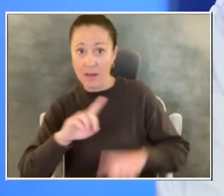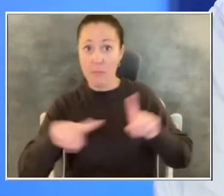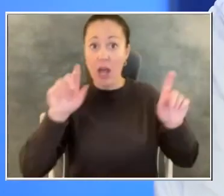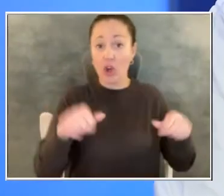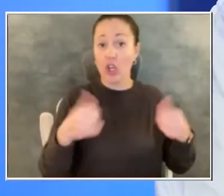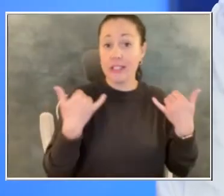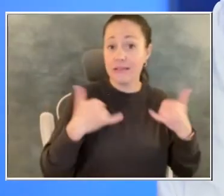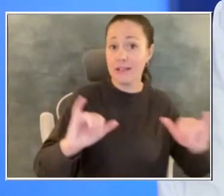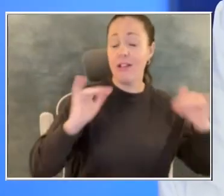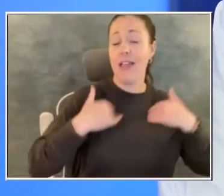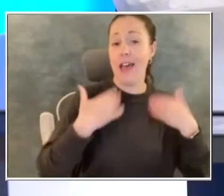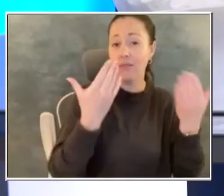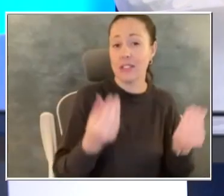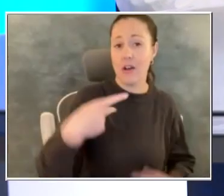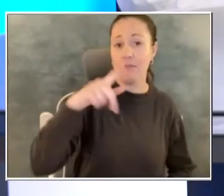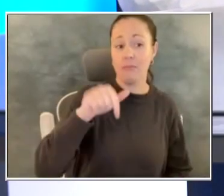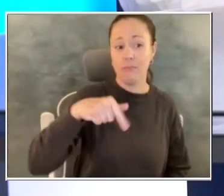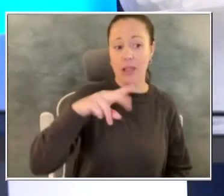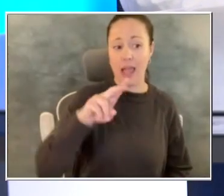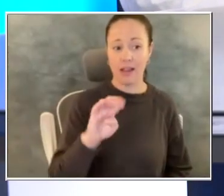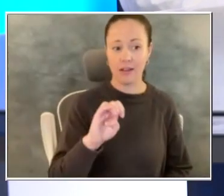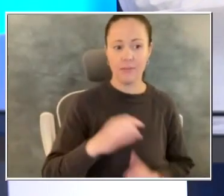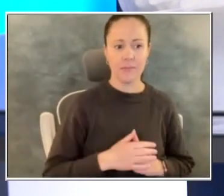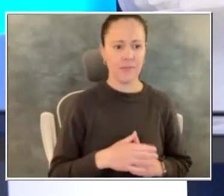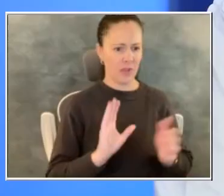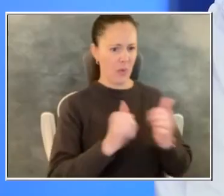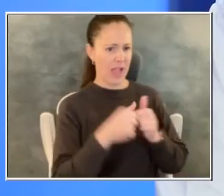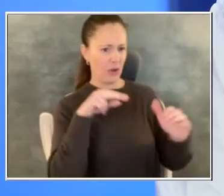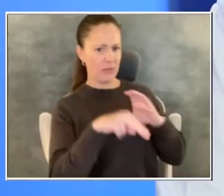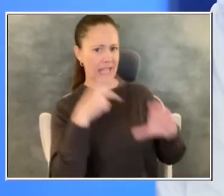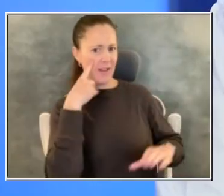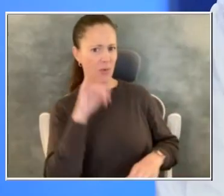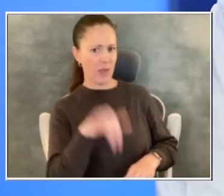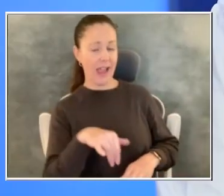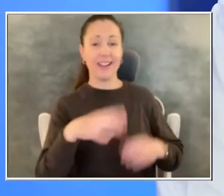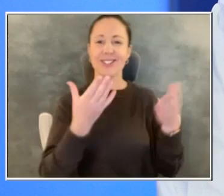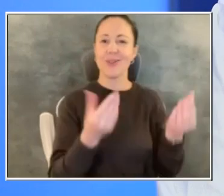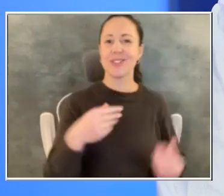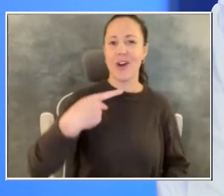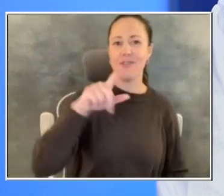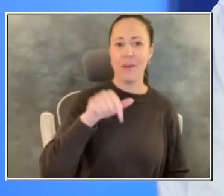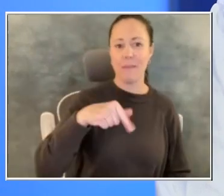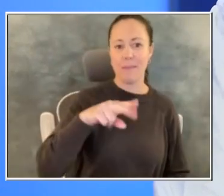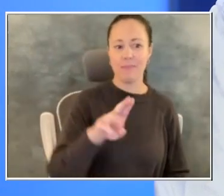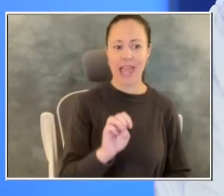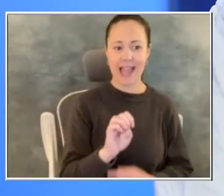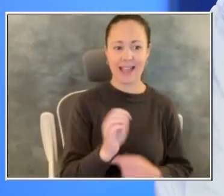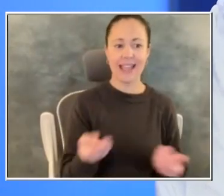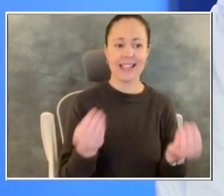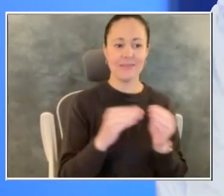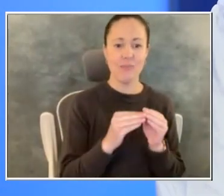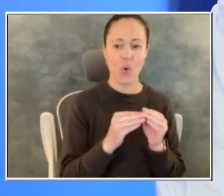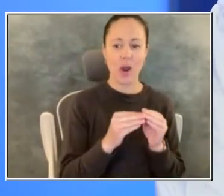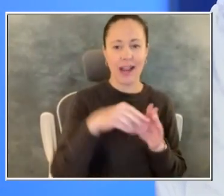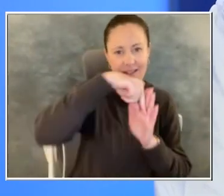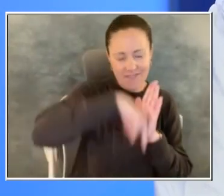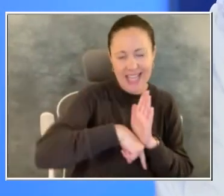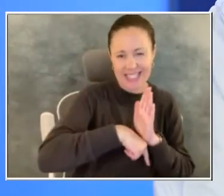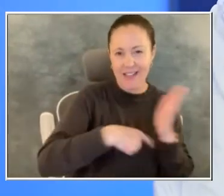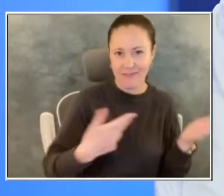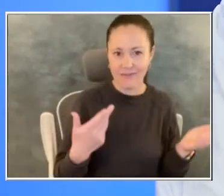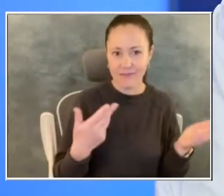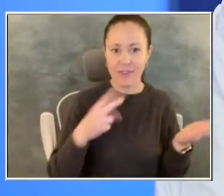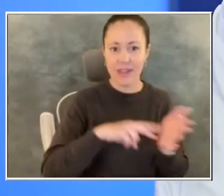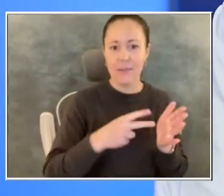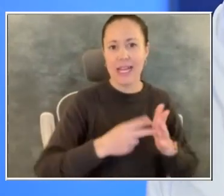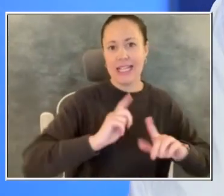patients about too. How do you scan for soft plaque? So soft plaque is more invasive, meaning it's a different type